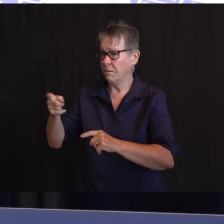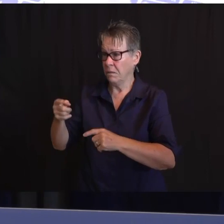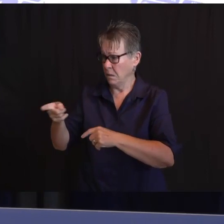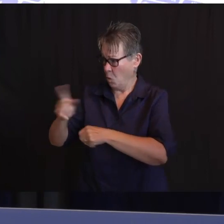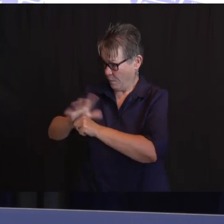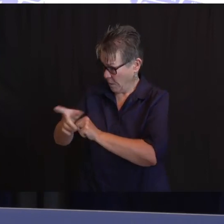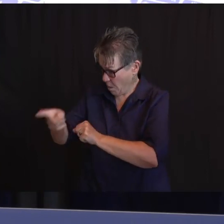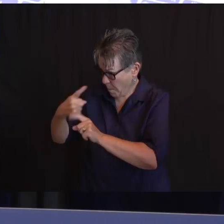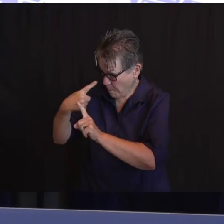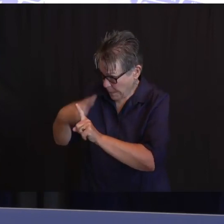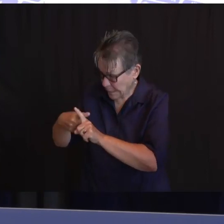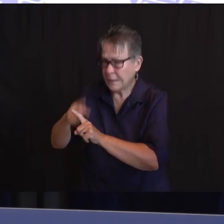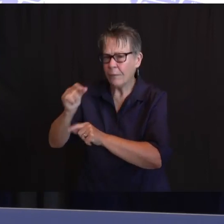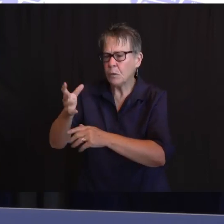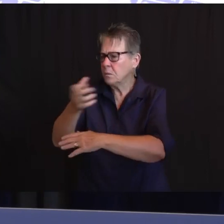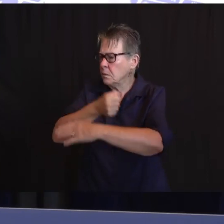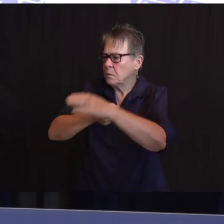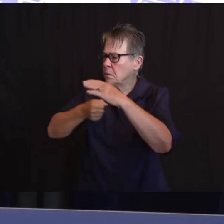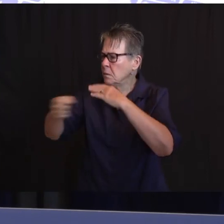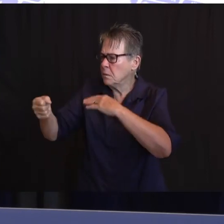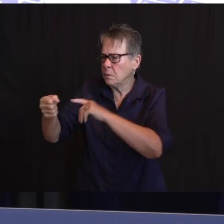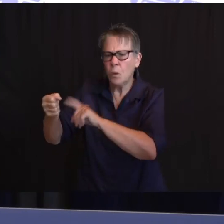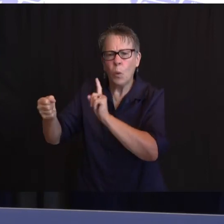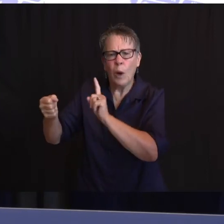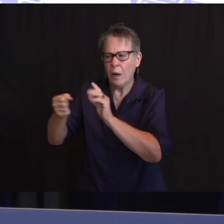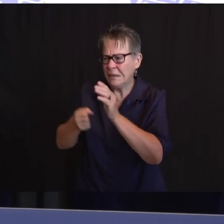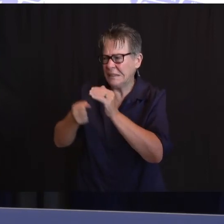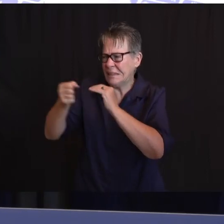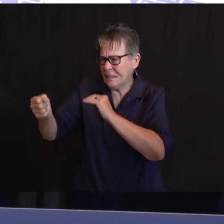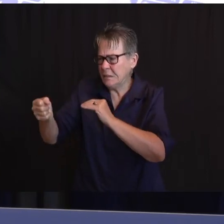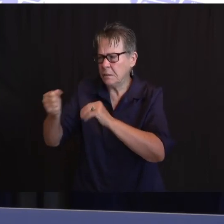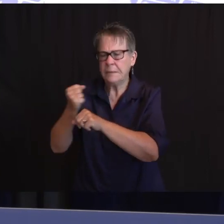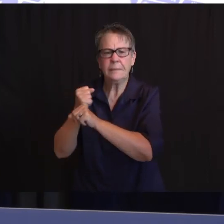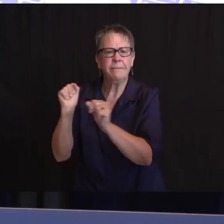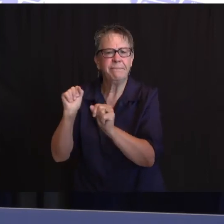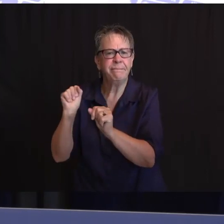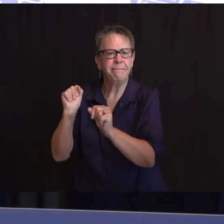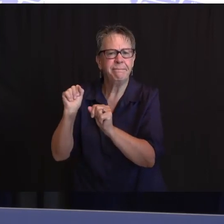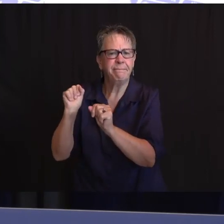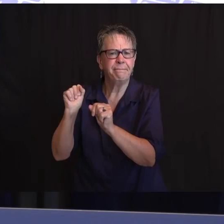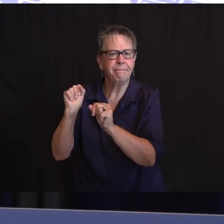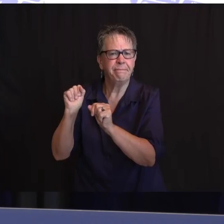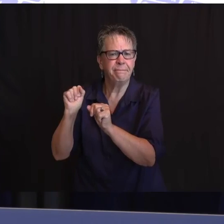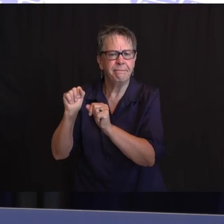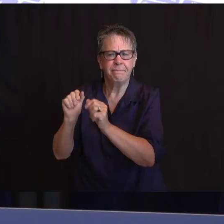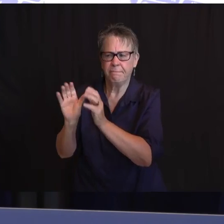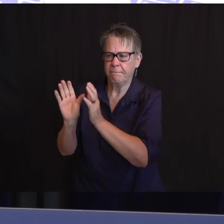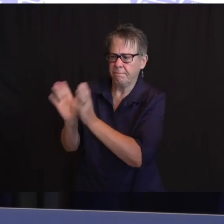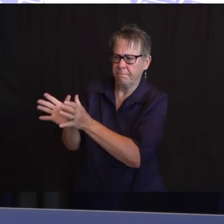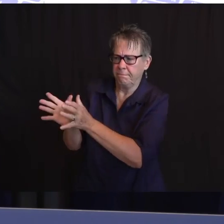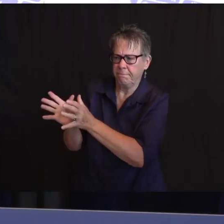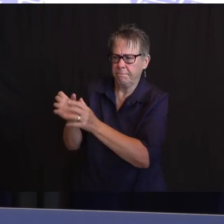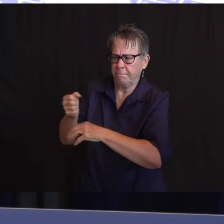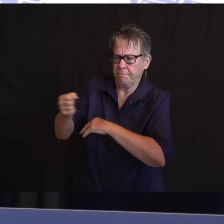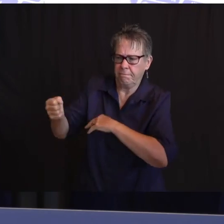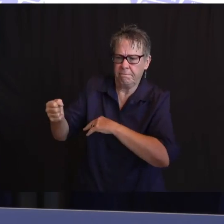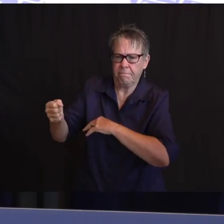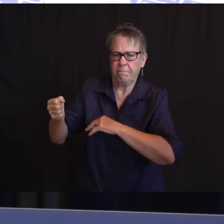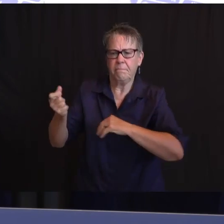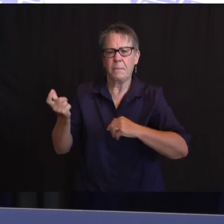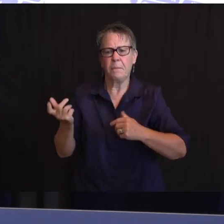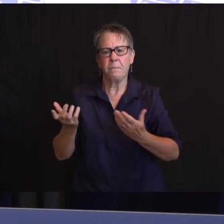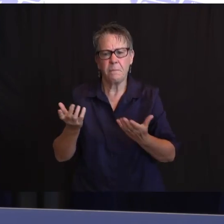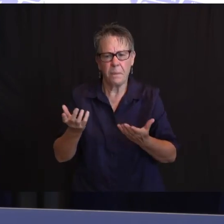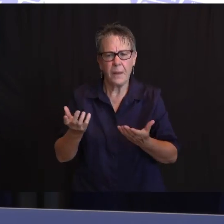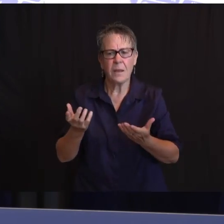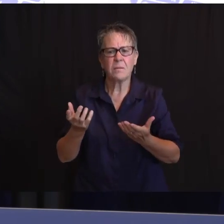Jersey 2.6 million tests, averaging almost 25,000 tests daily. We have focused on